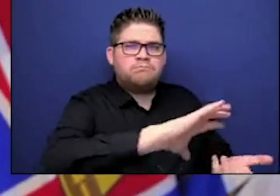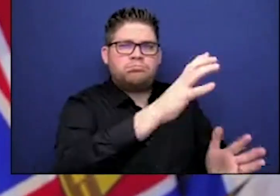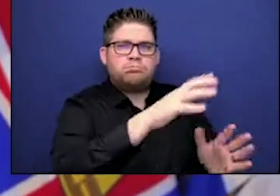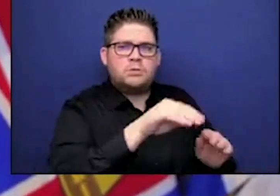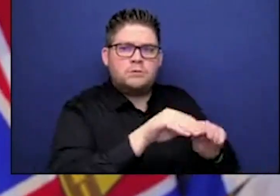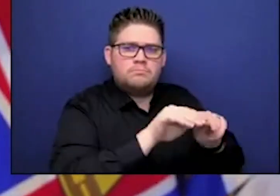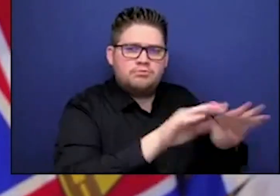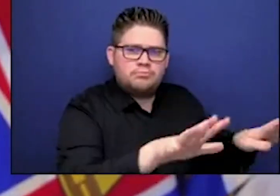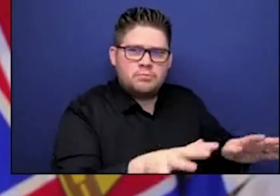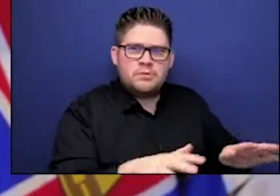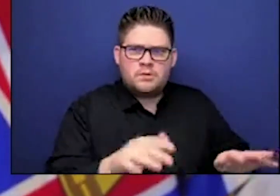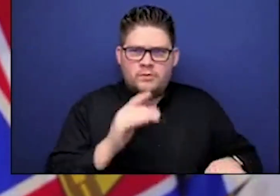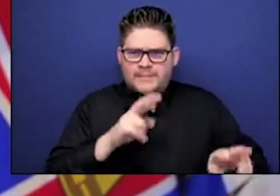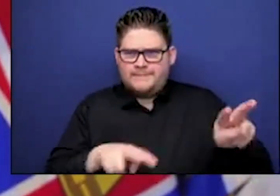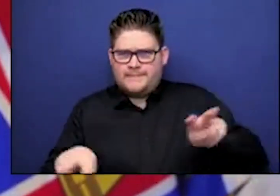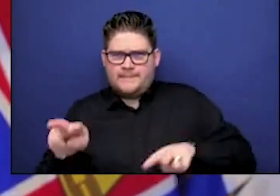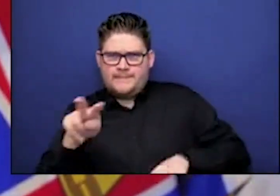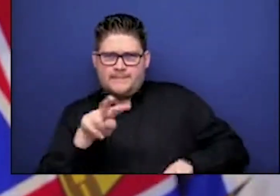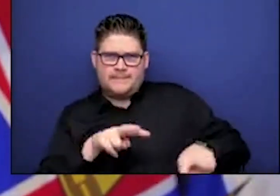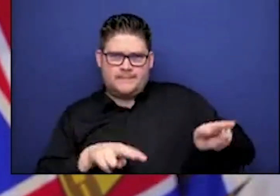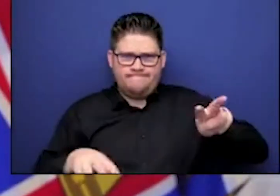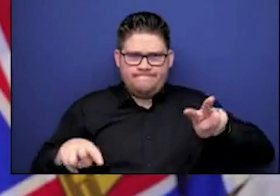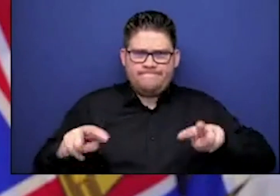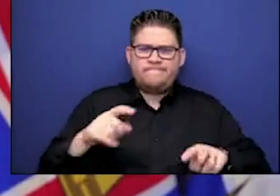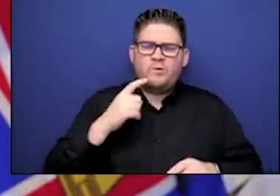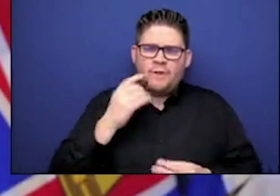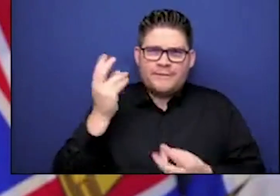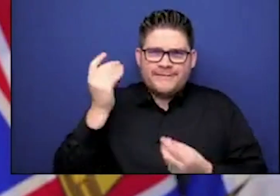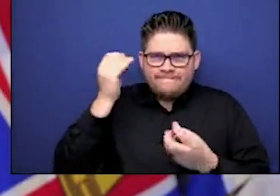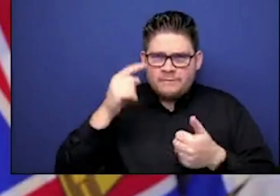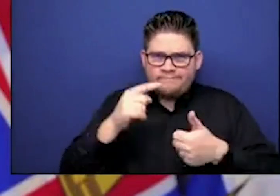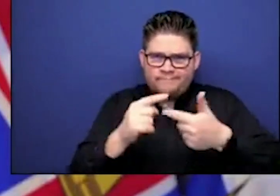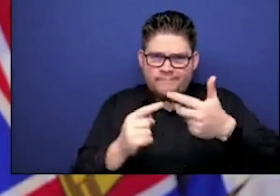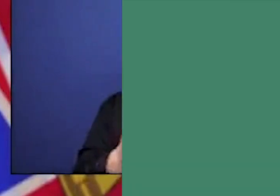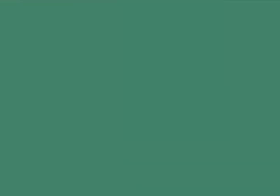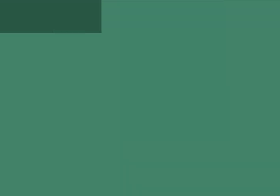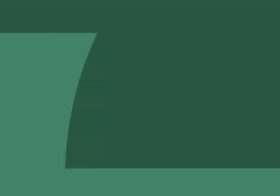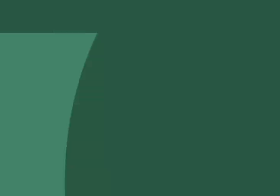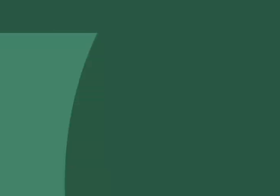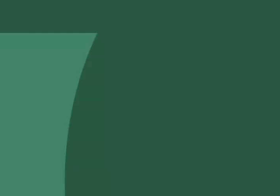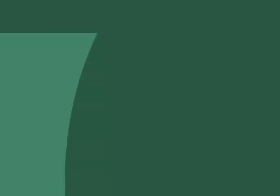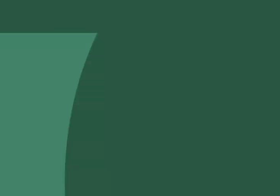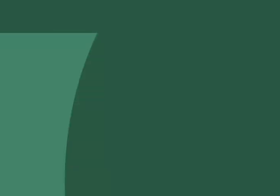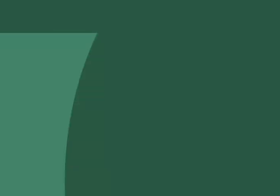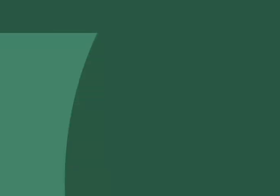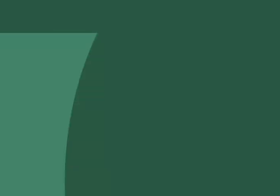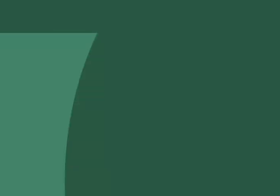tracing that's so important. So those will all drive how we can do this over the next few months.